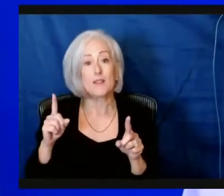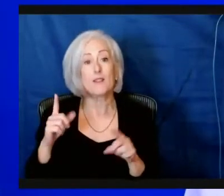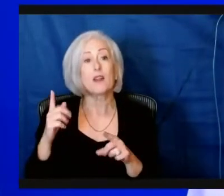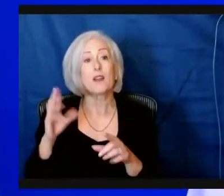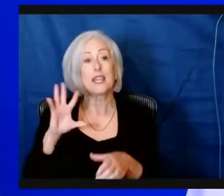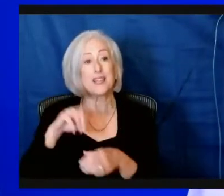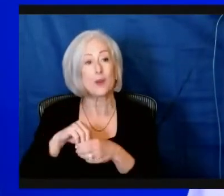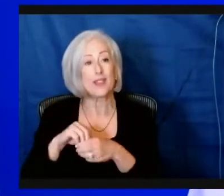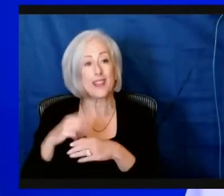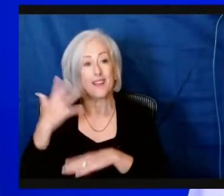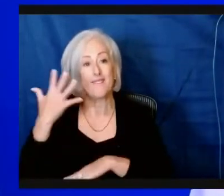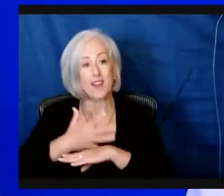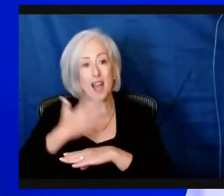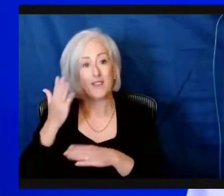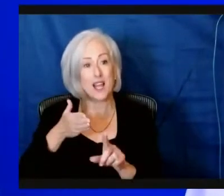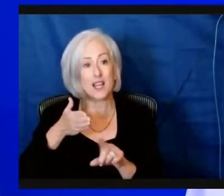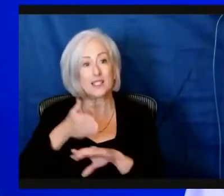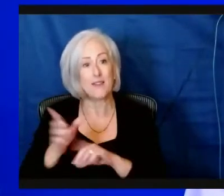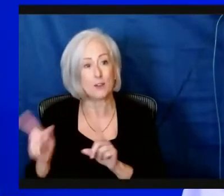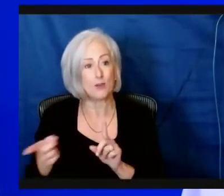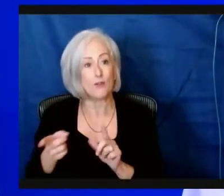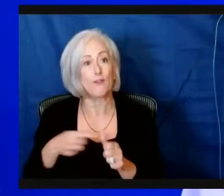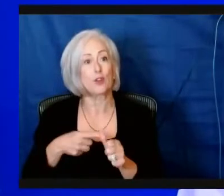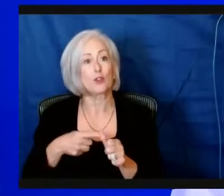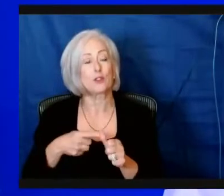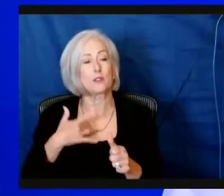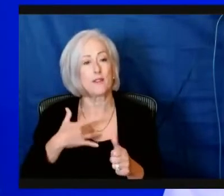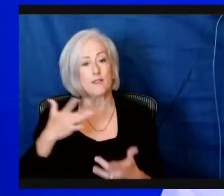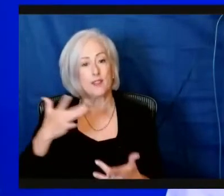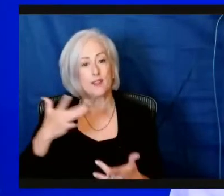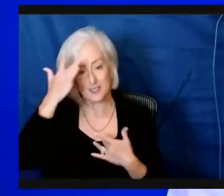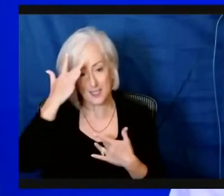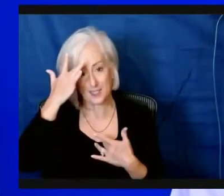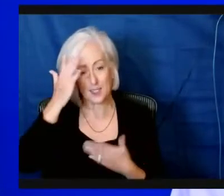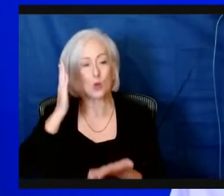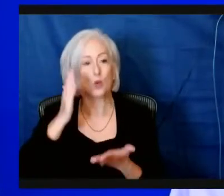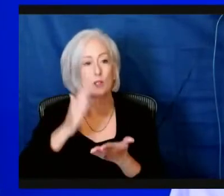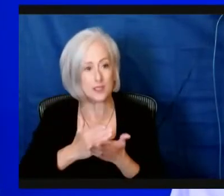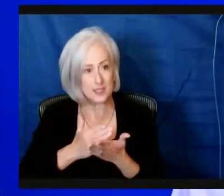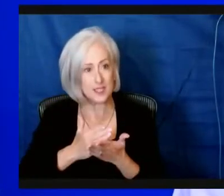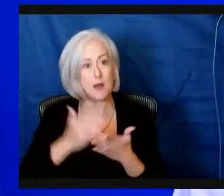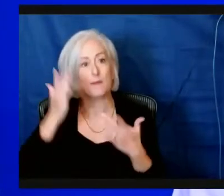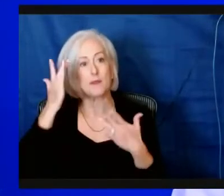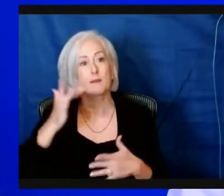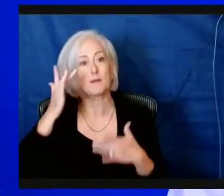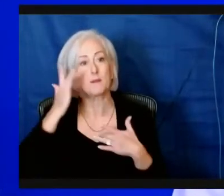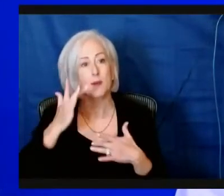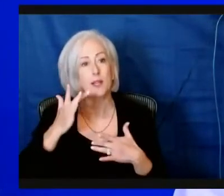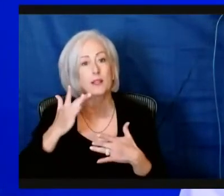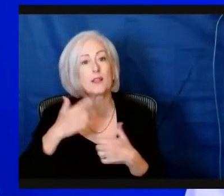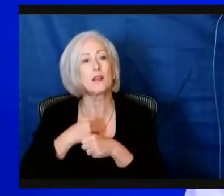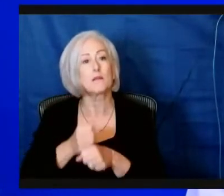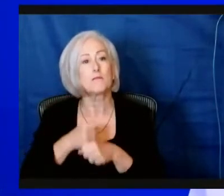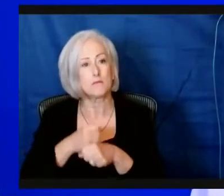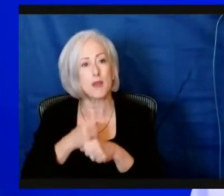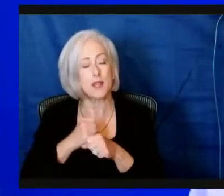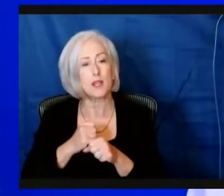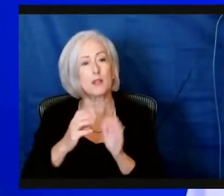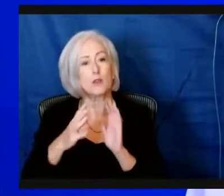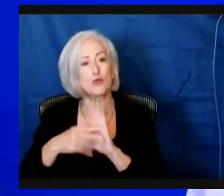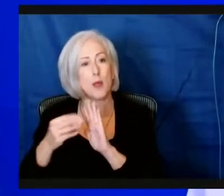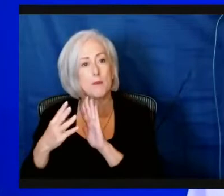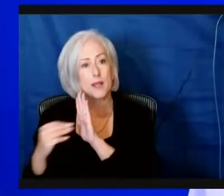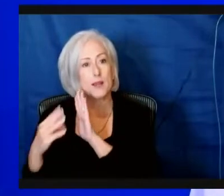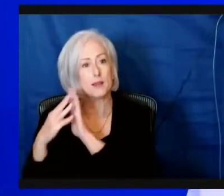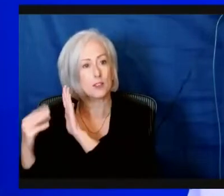reduce that viral replication stage so that your body's immune system can then hopefully clear that virus